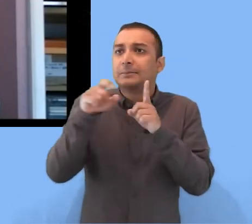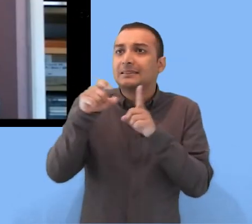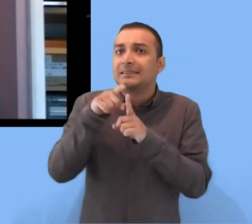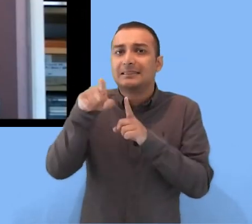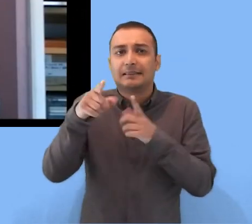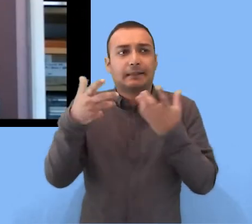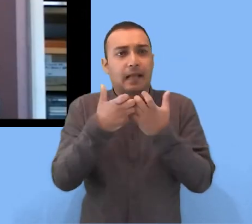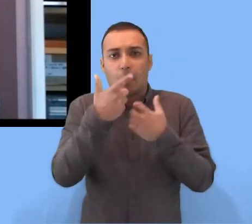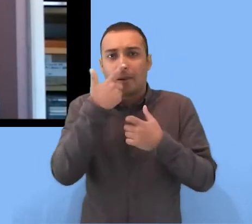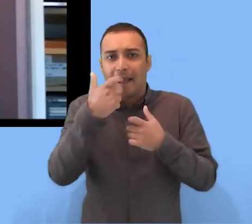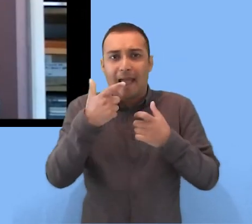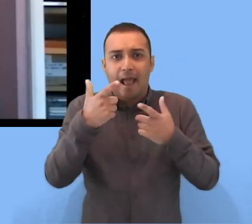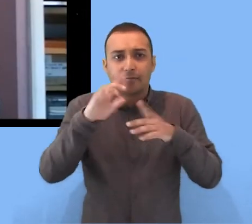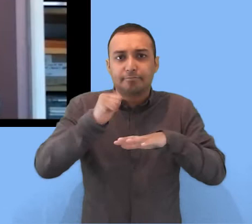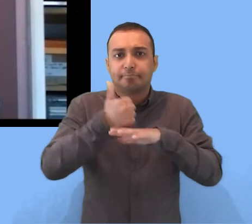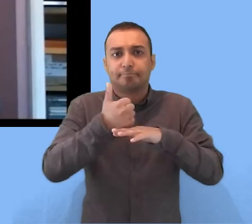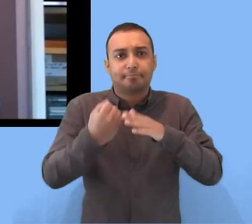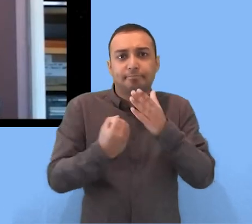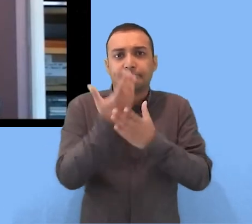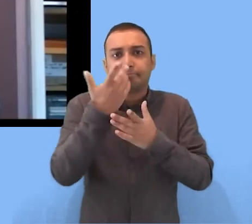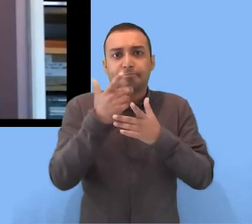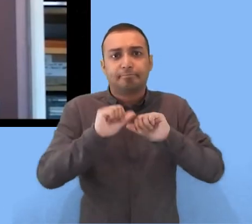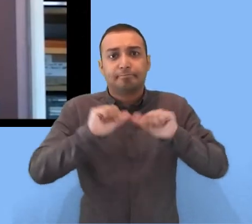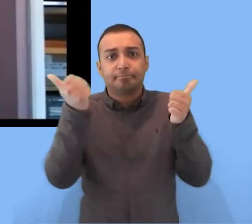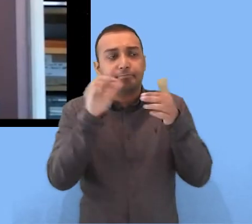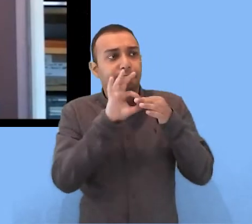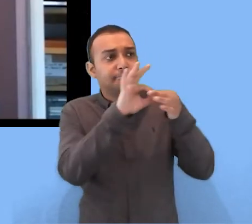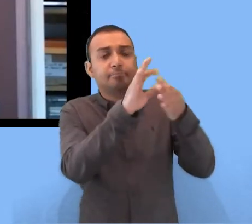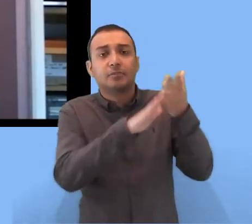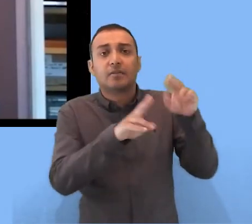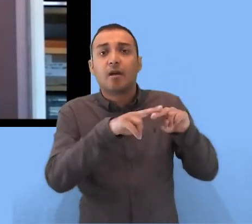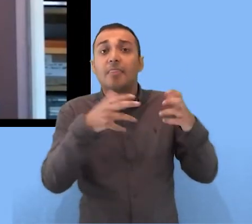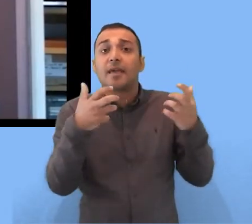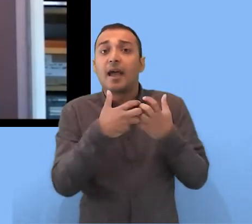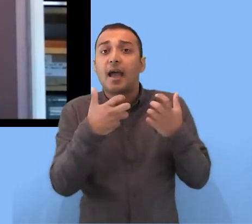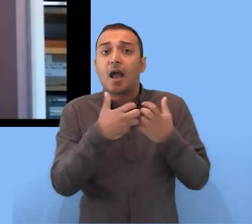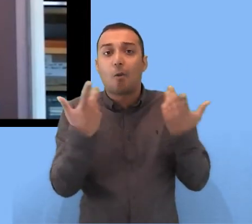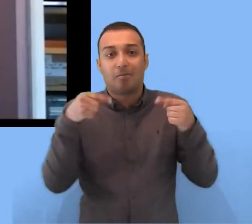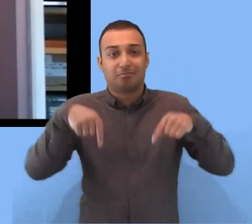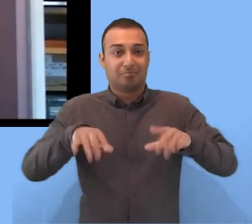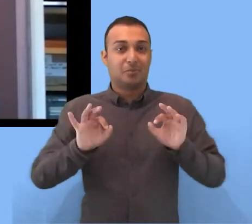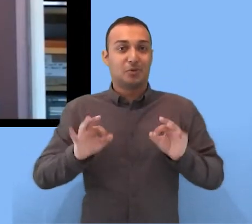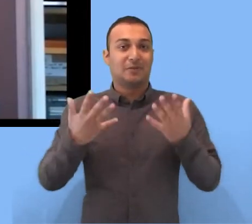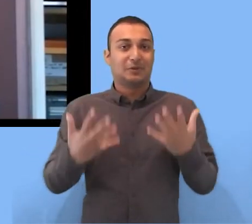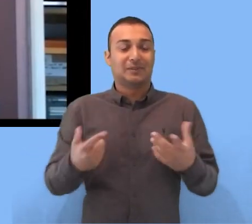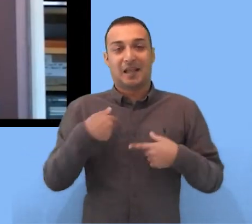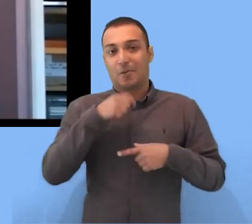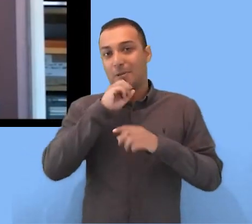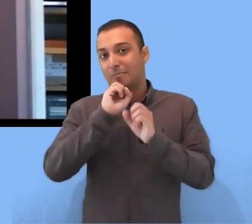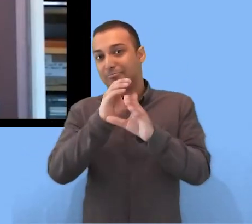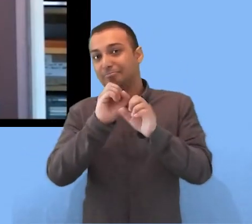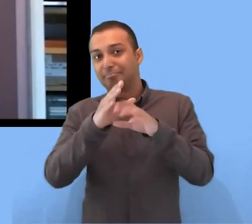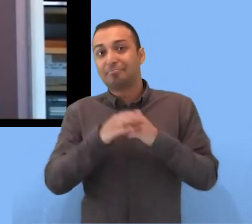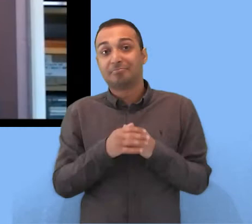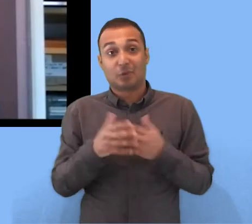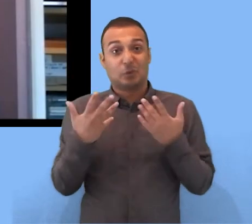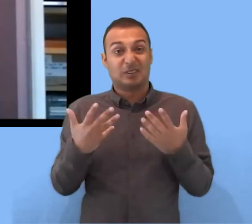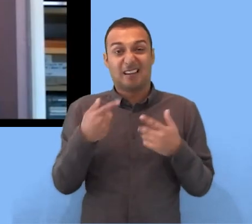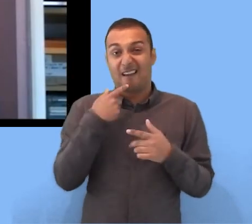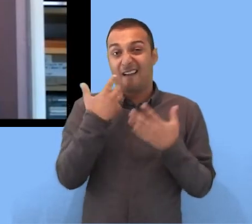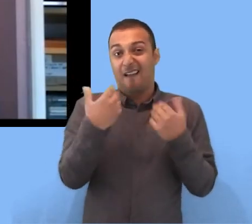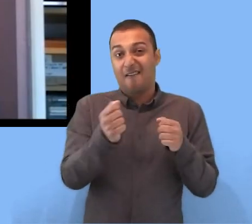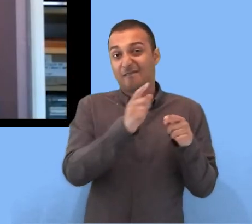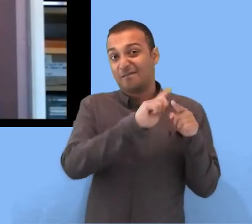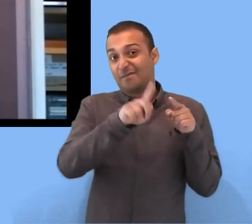I'm absolutely certain that over the next 2 hours, you'll be inspired by our speakers and be able over the coming weeks and months to